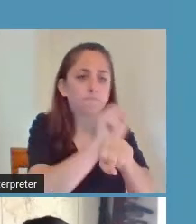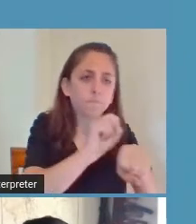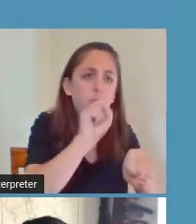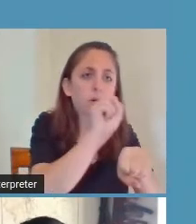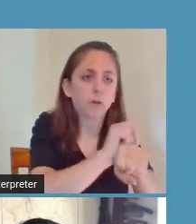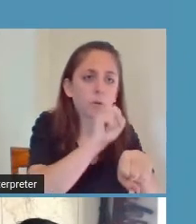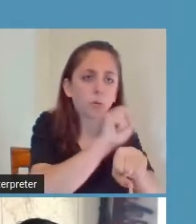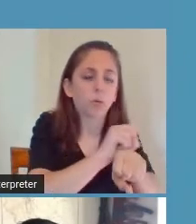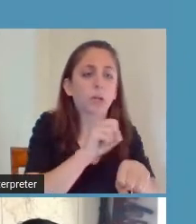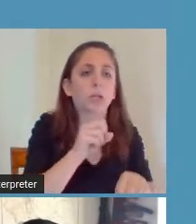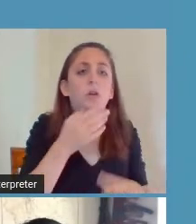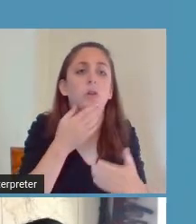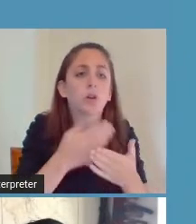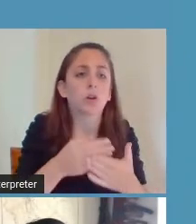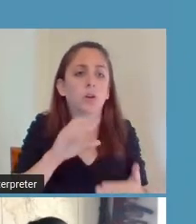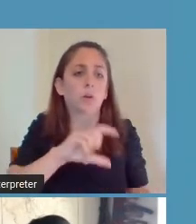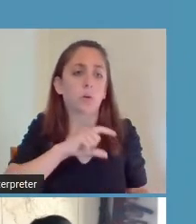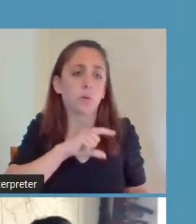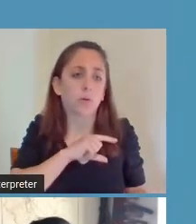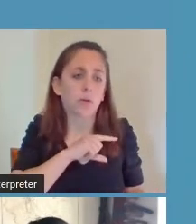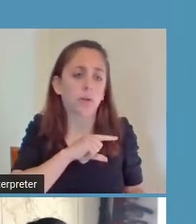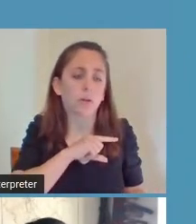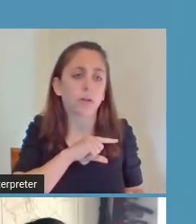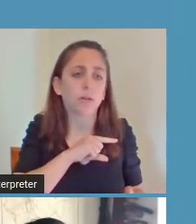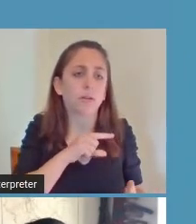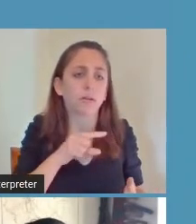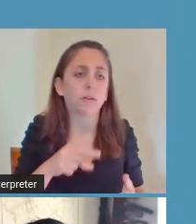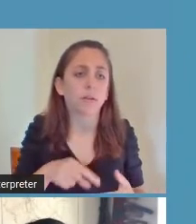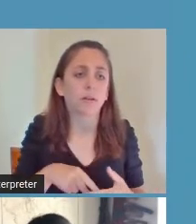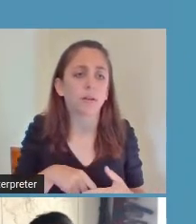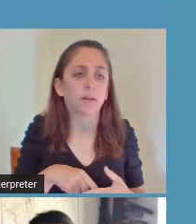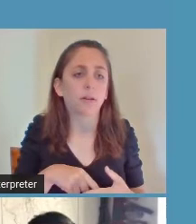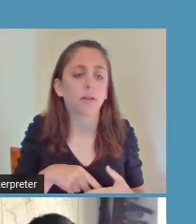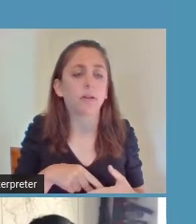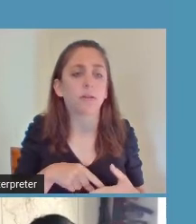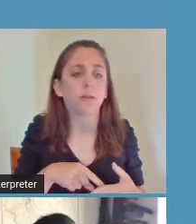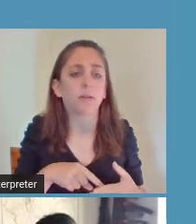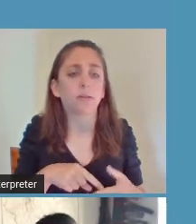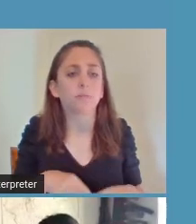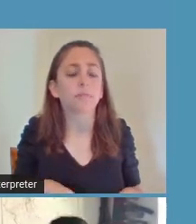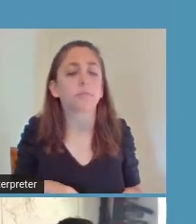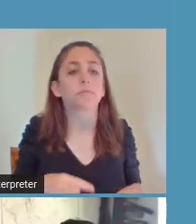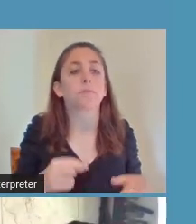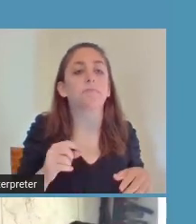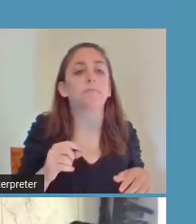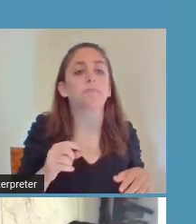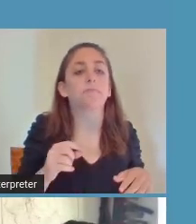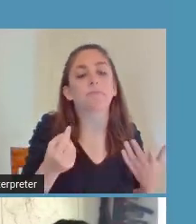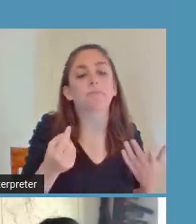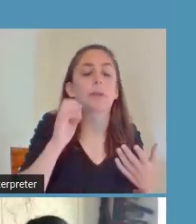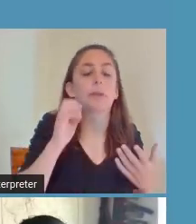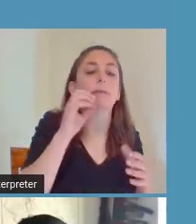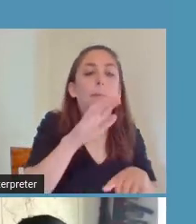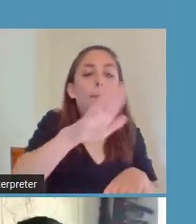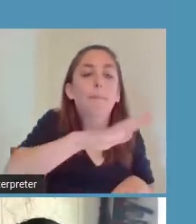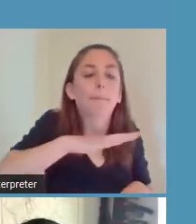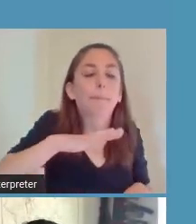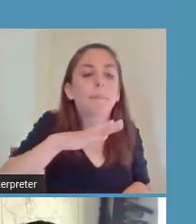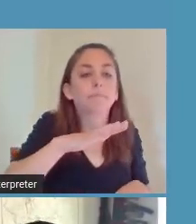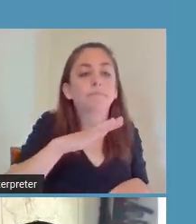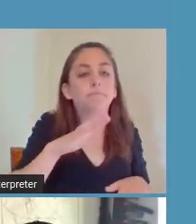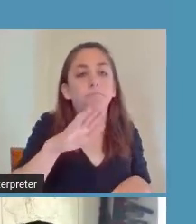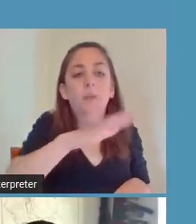quality sound, that means having a space that we don't have echoing or we don't have a fan blowing